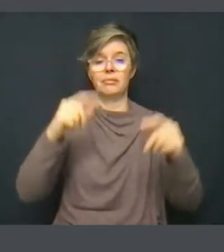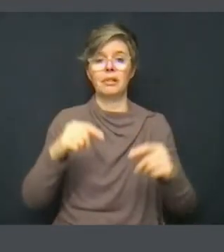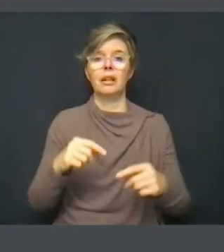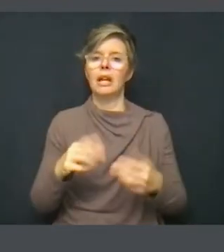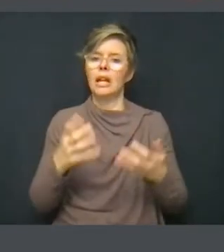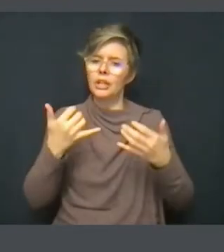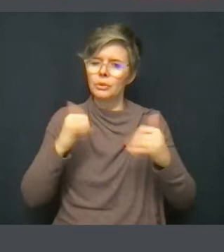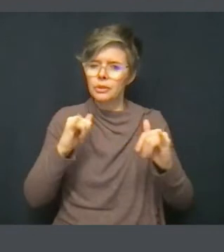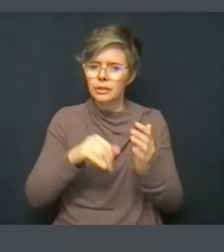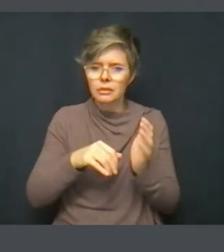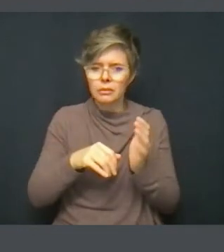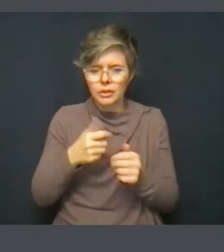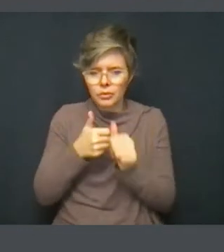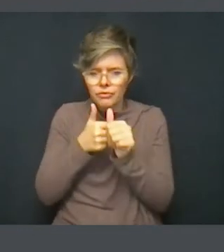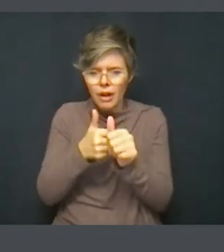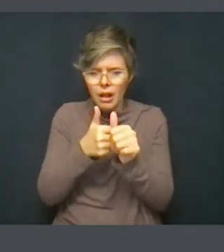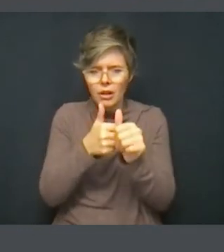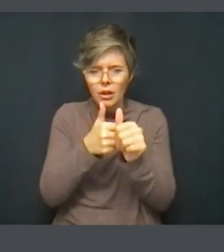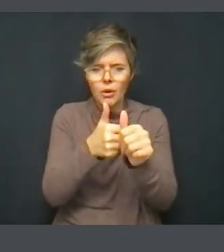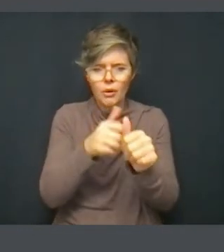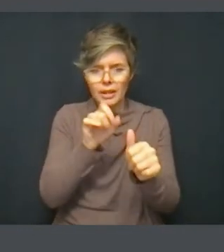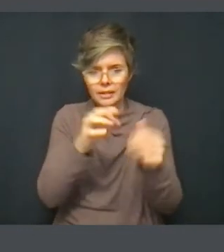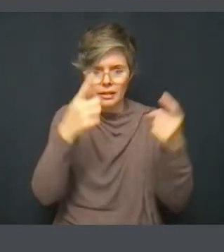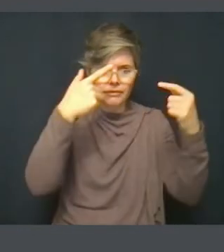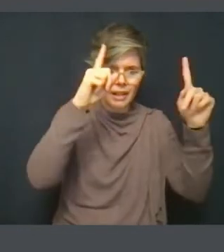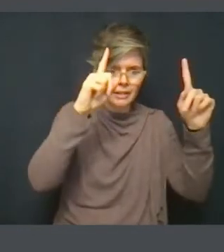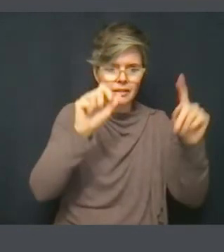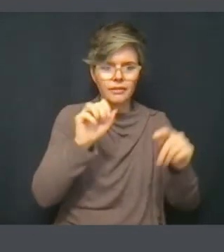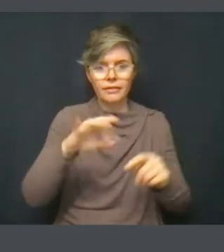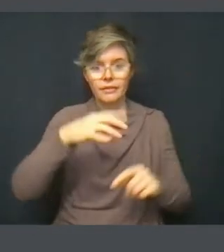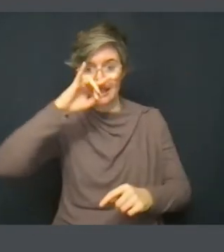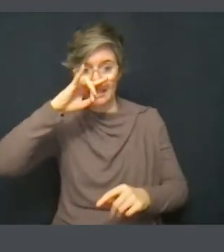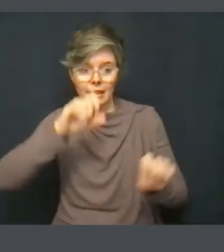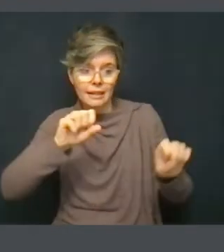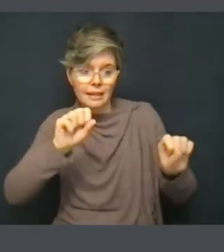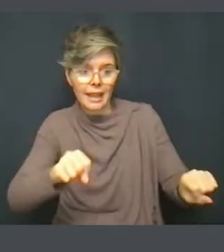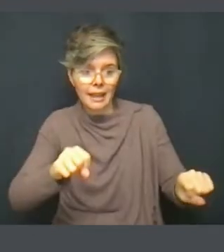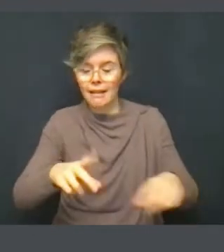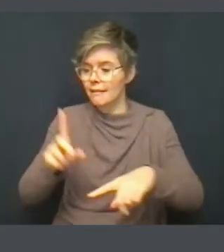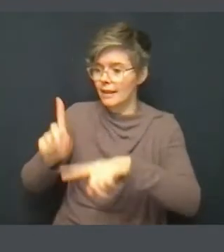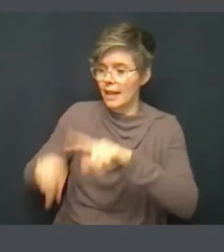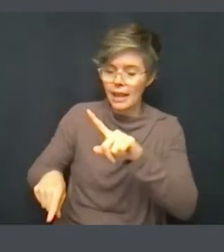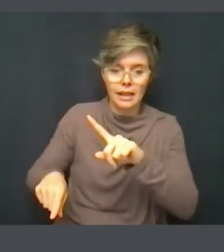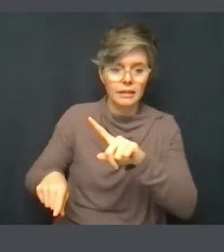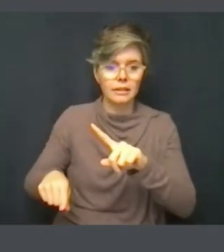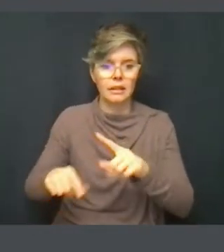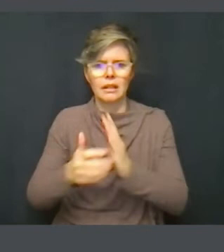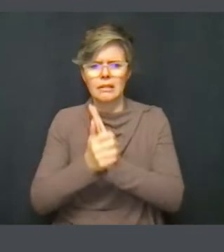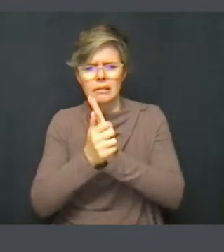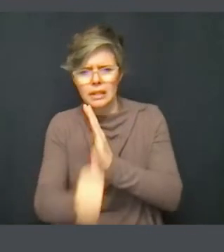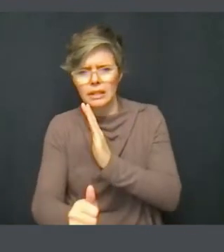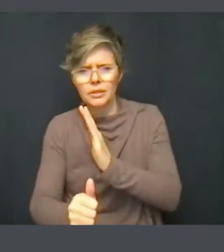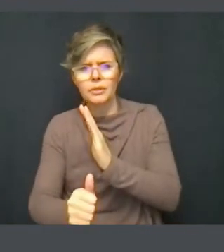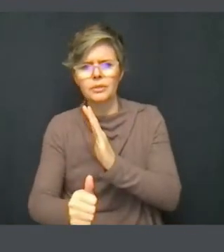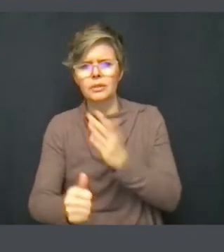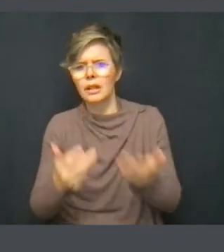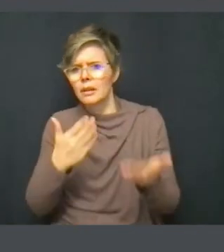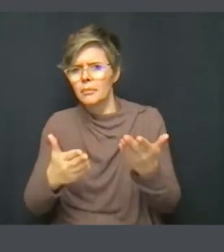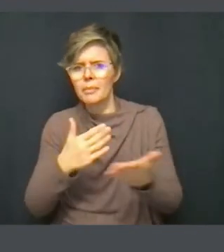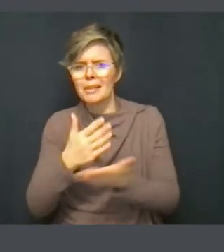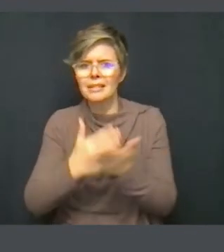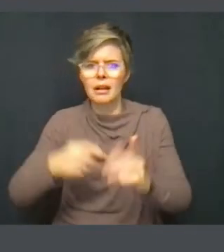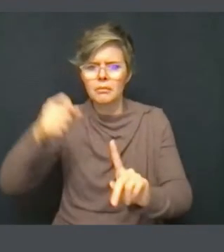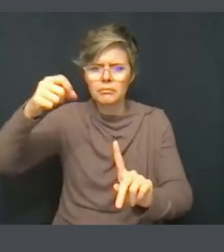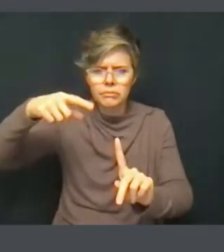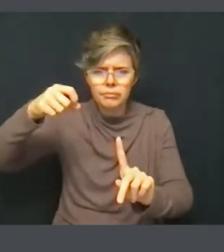the effectiveness of that cue. And that's going to give you a lot more information about what the kid can do and what the kid can't do, and what the kid can do with some degree of stimulability,